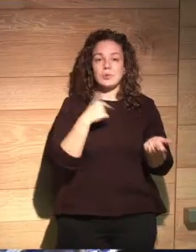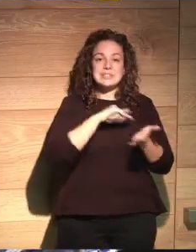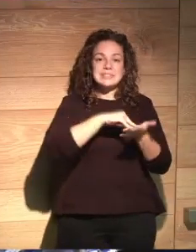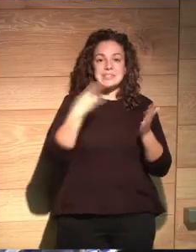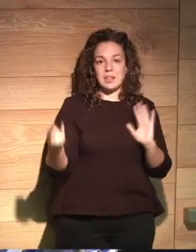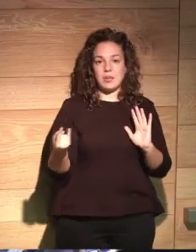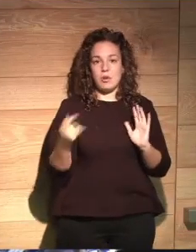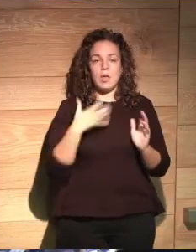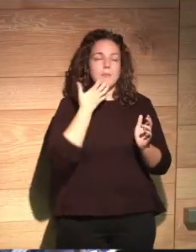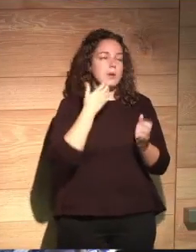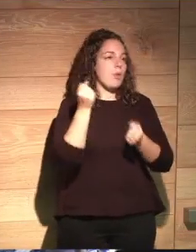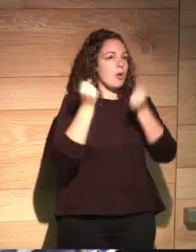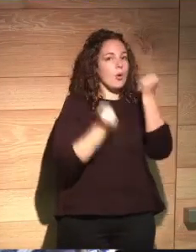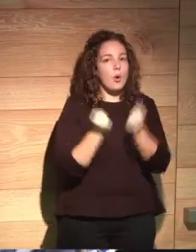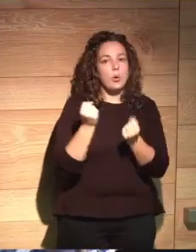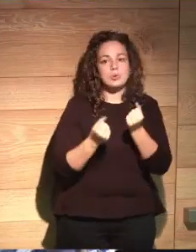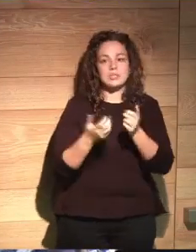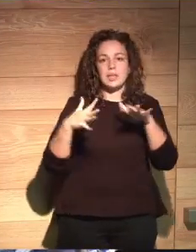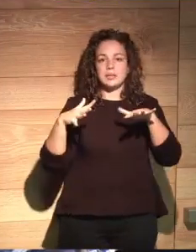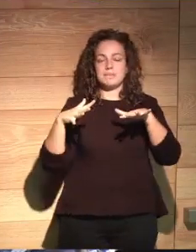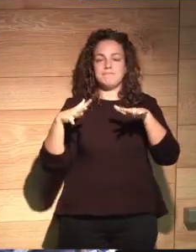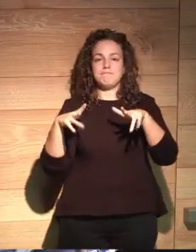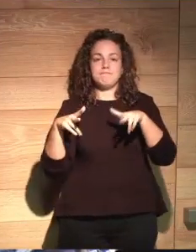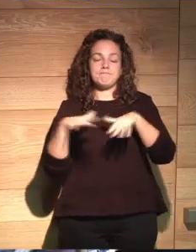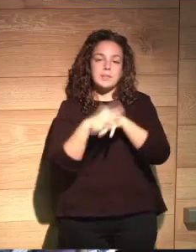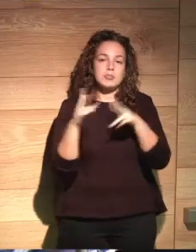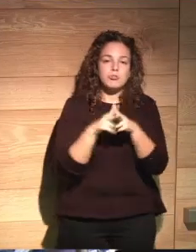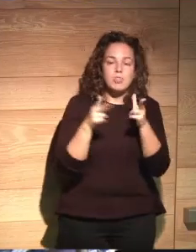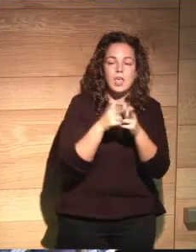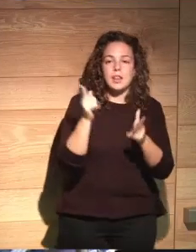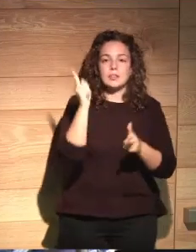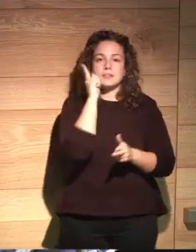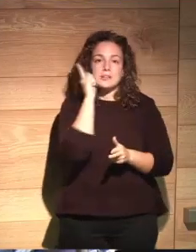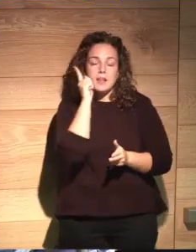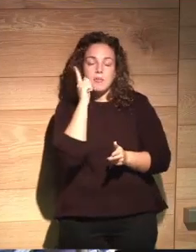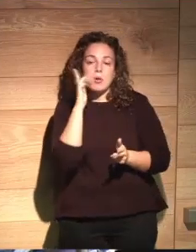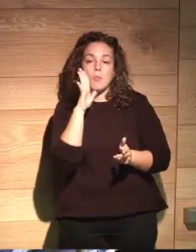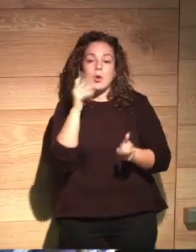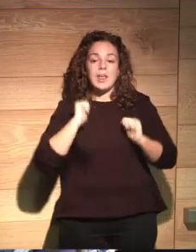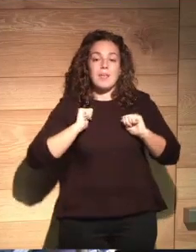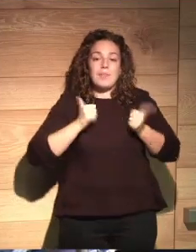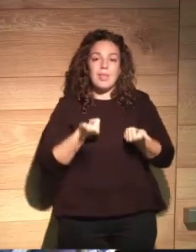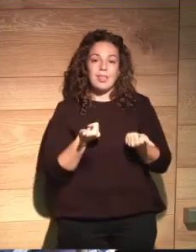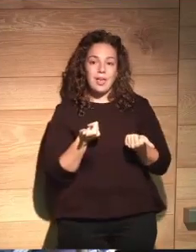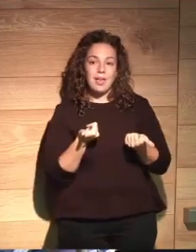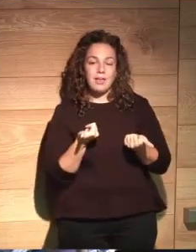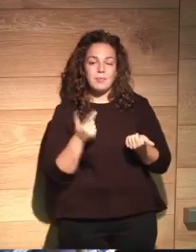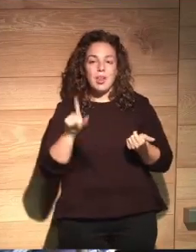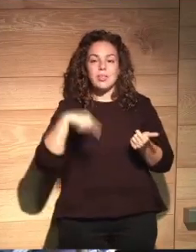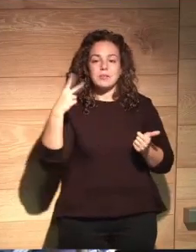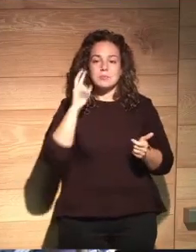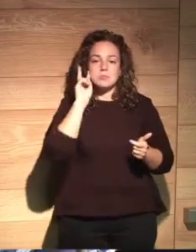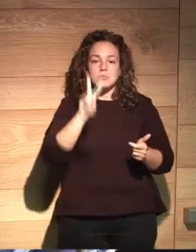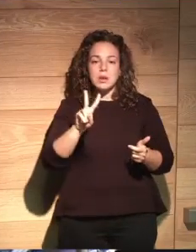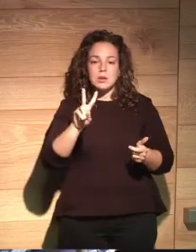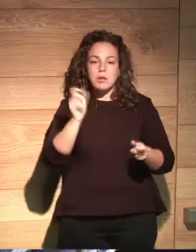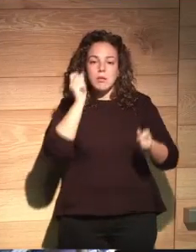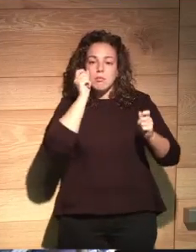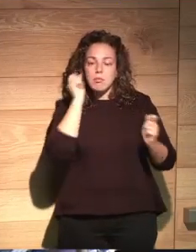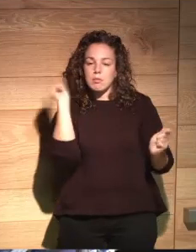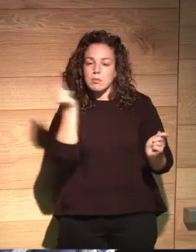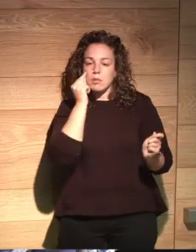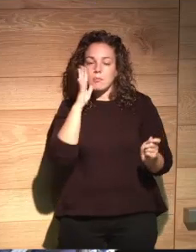you say in general, this is like technology, cars, social networks, mobile phones, they start in a good way,